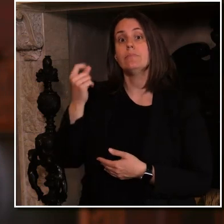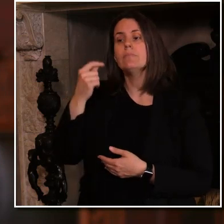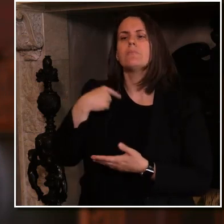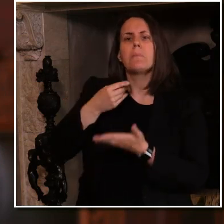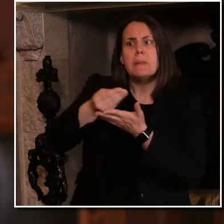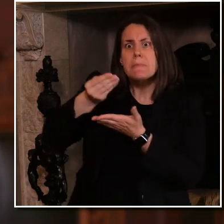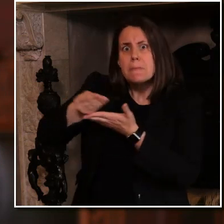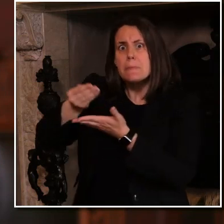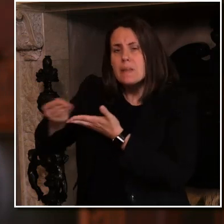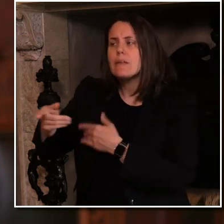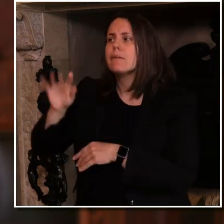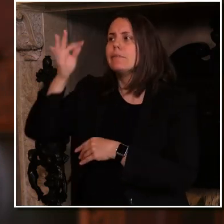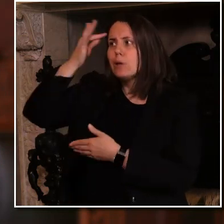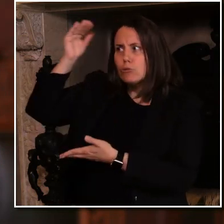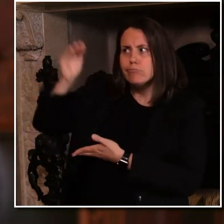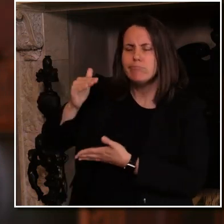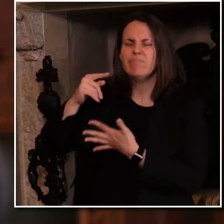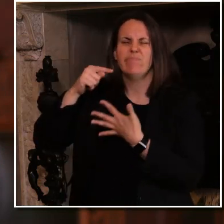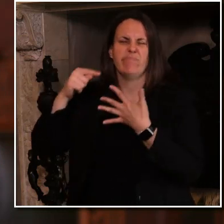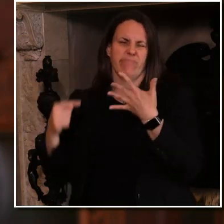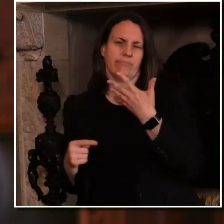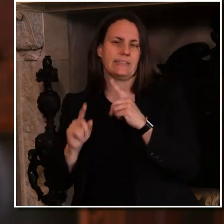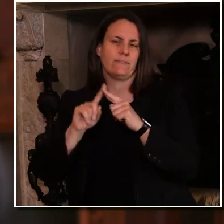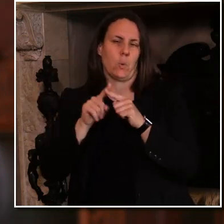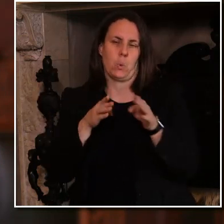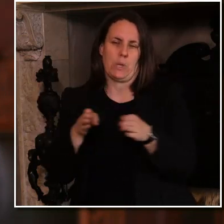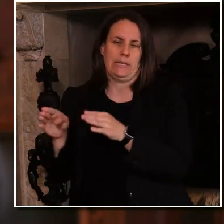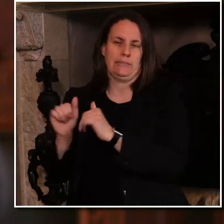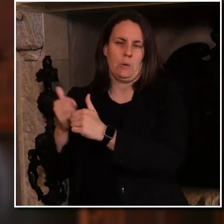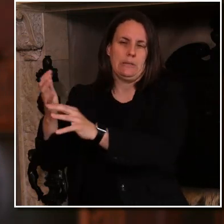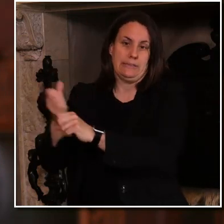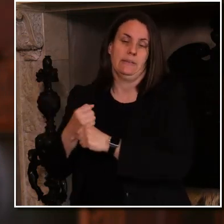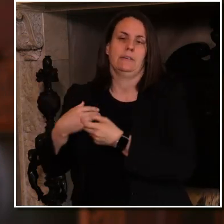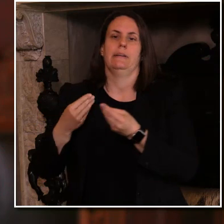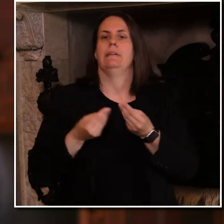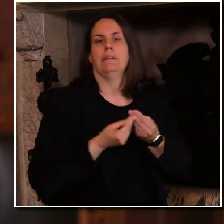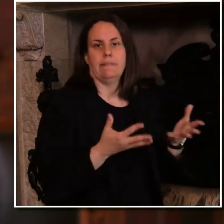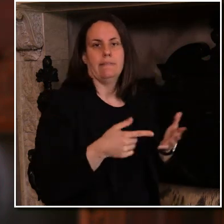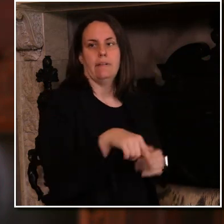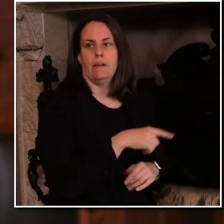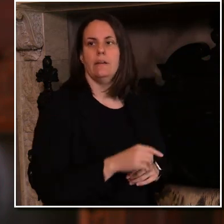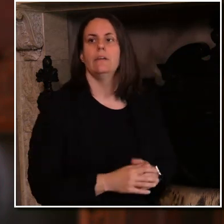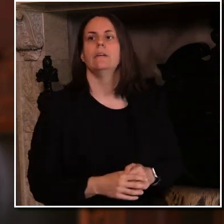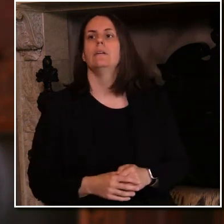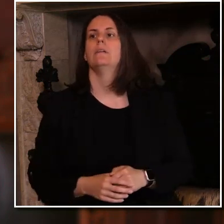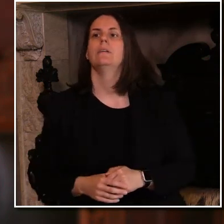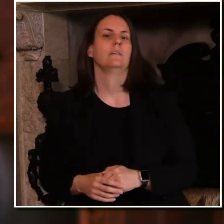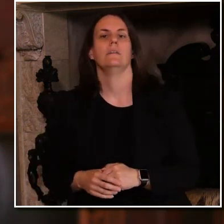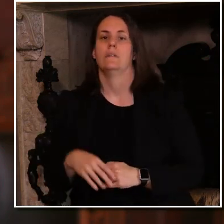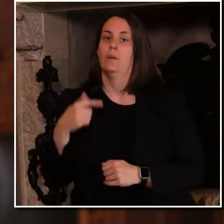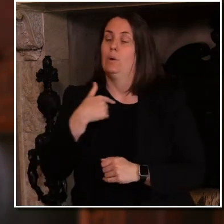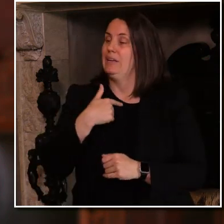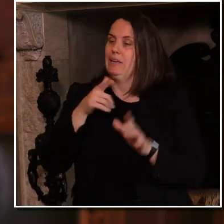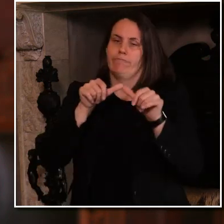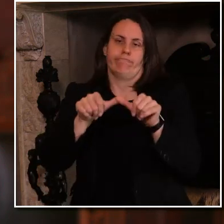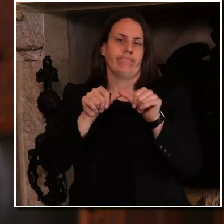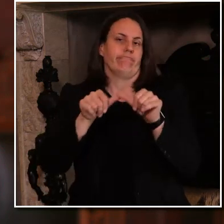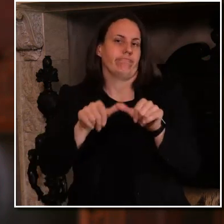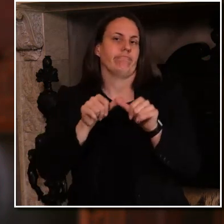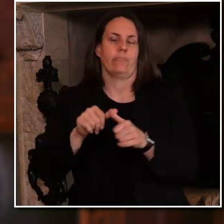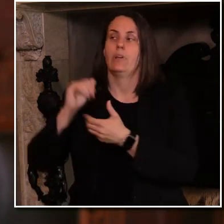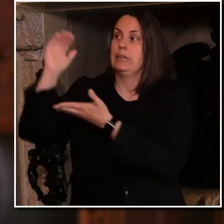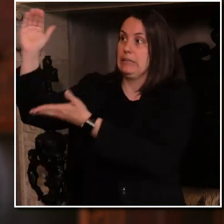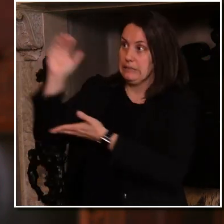those distributed over the coming days, and we'll continue to do that as we work to press, again, our